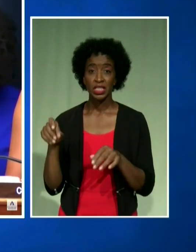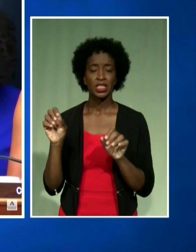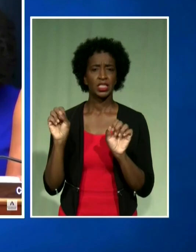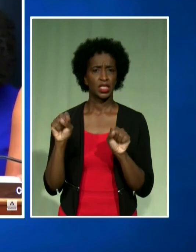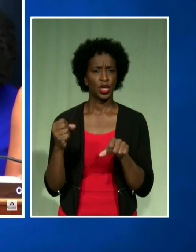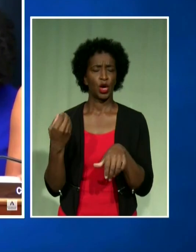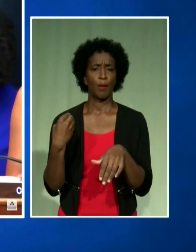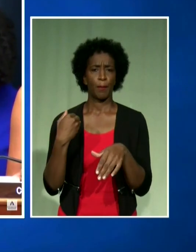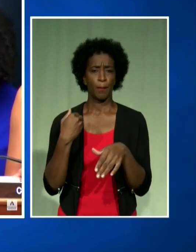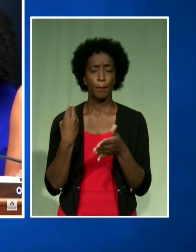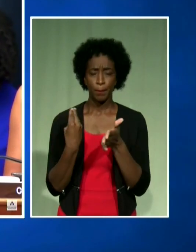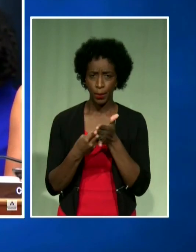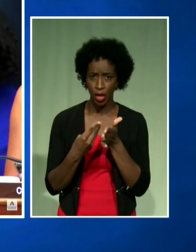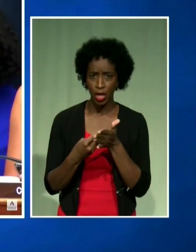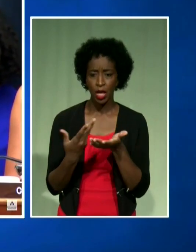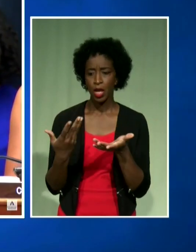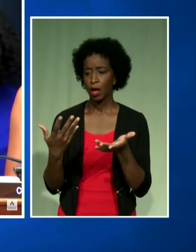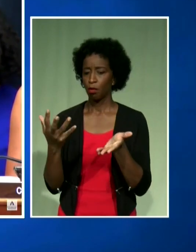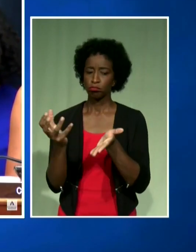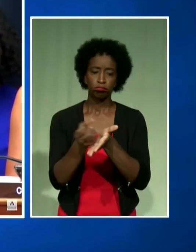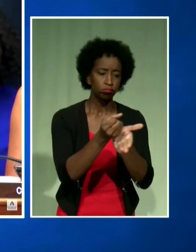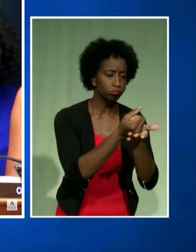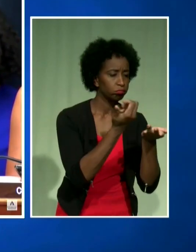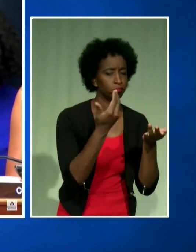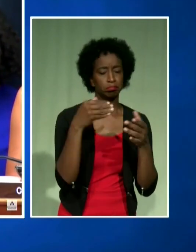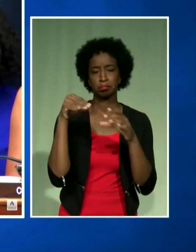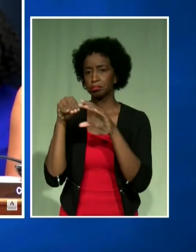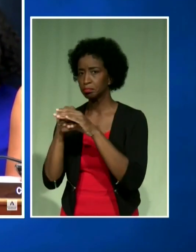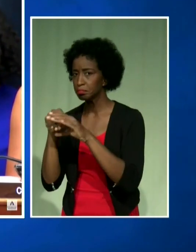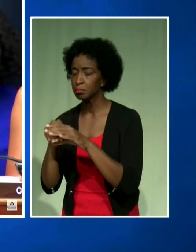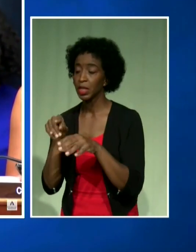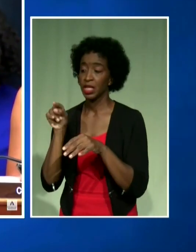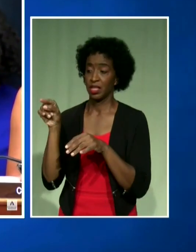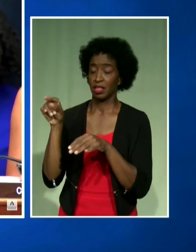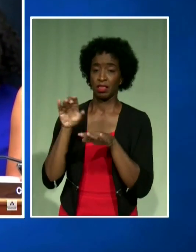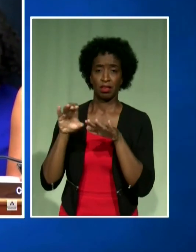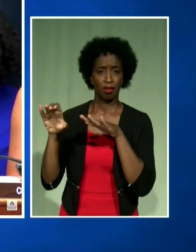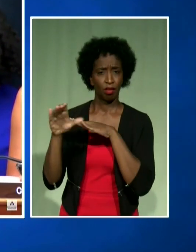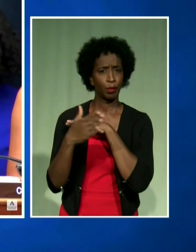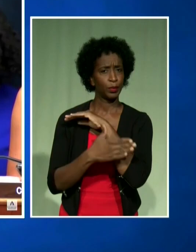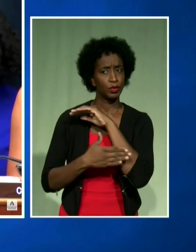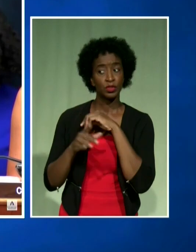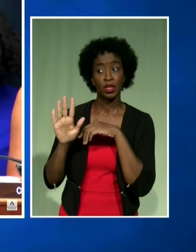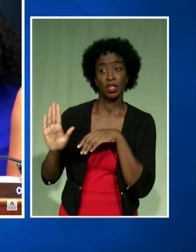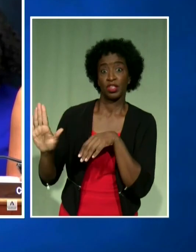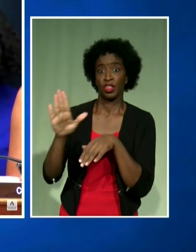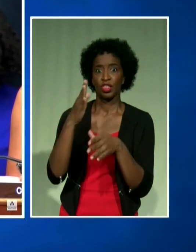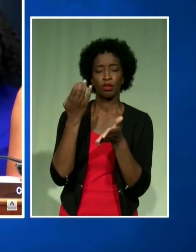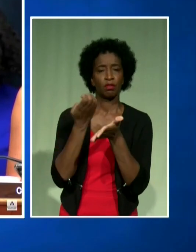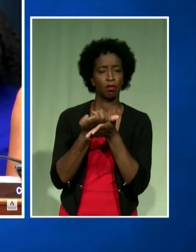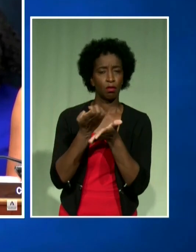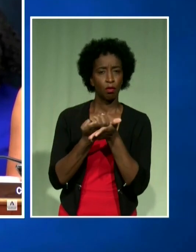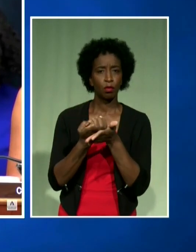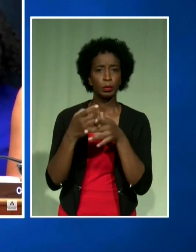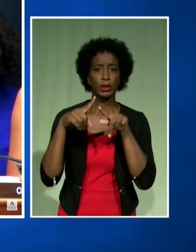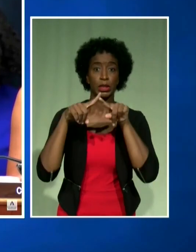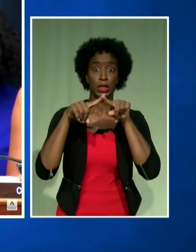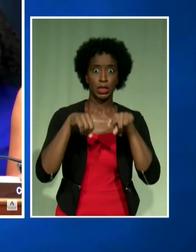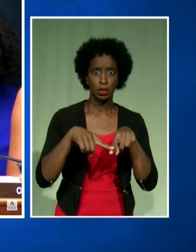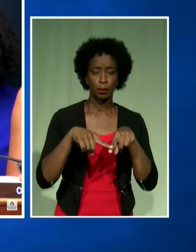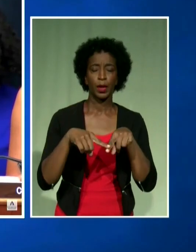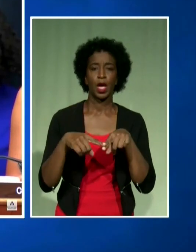to a nation's stability, but for our neighbor island nations, whose economies rely on